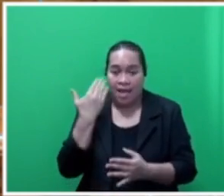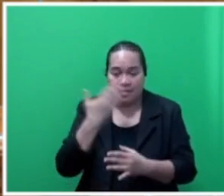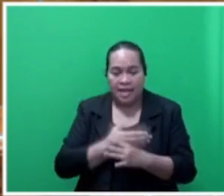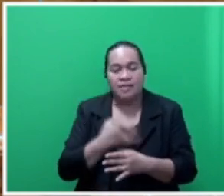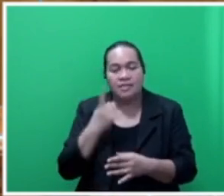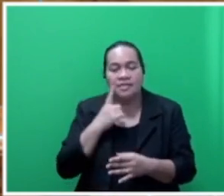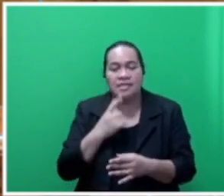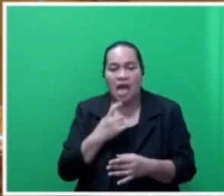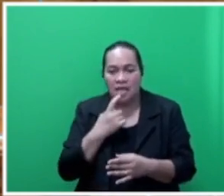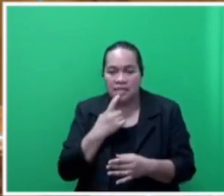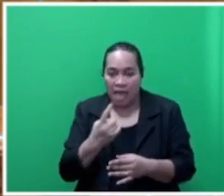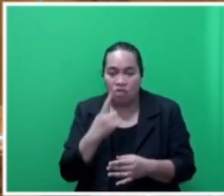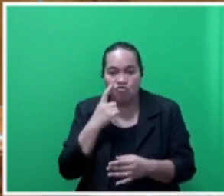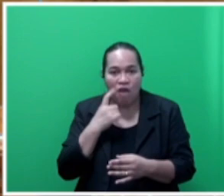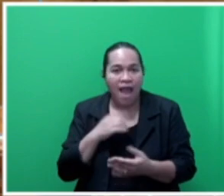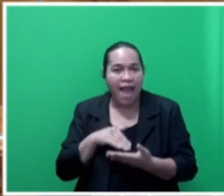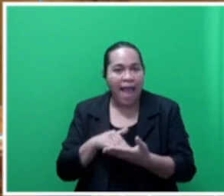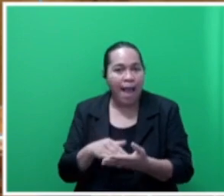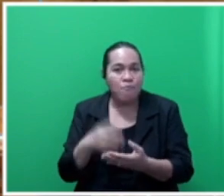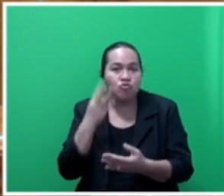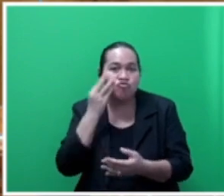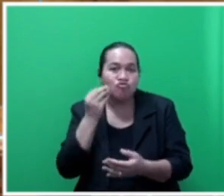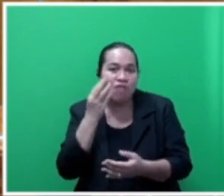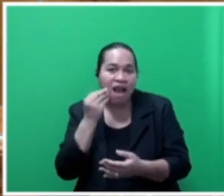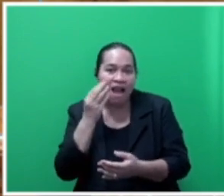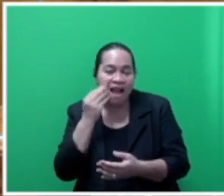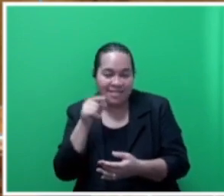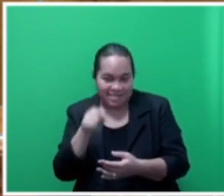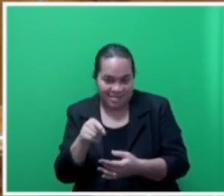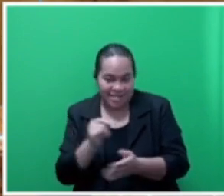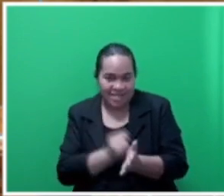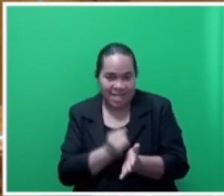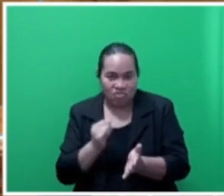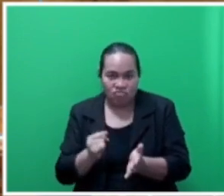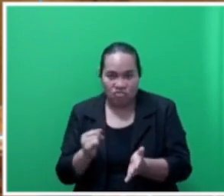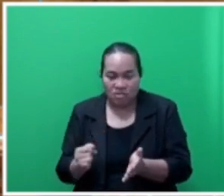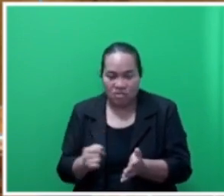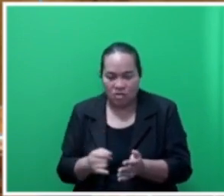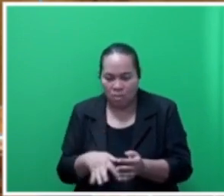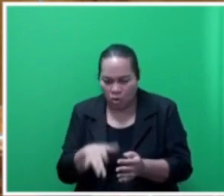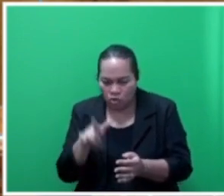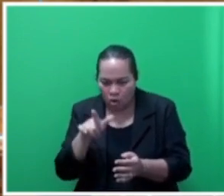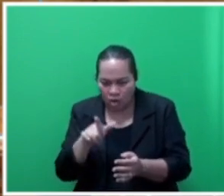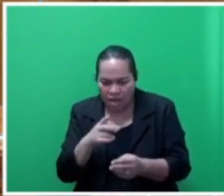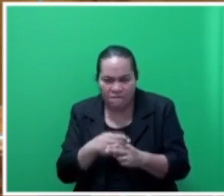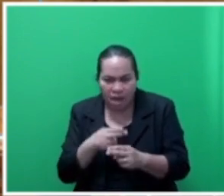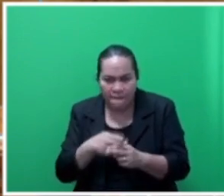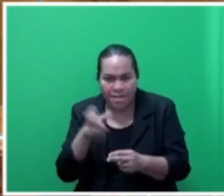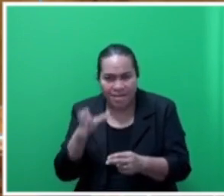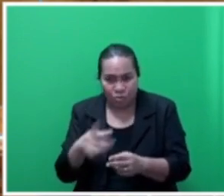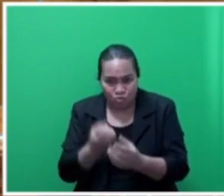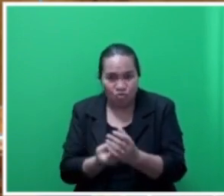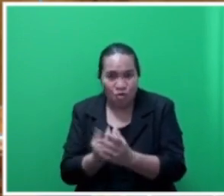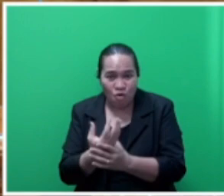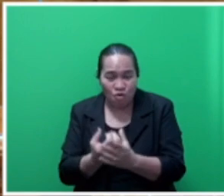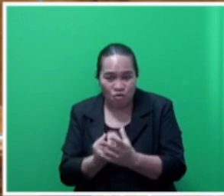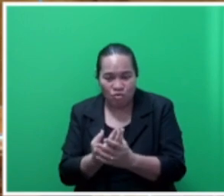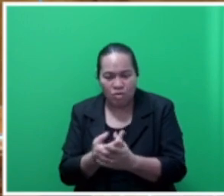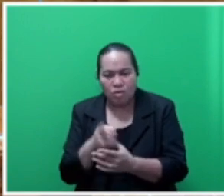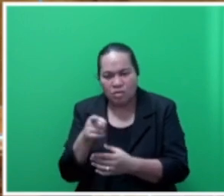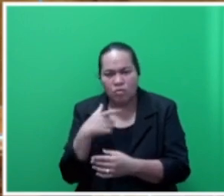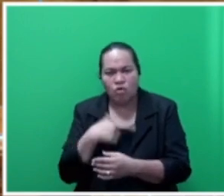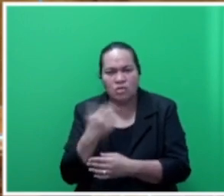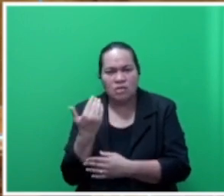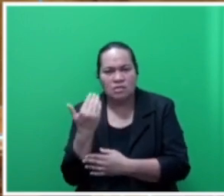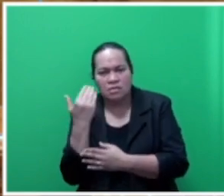help the sugar industry or the low production farmers, relying heavily on